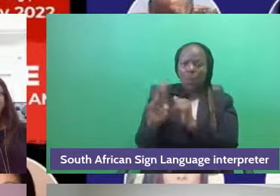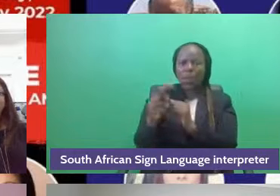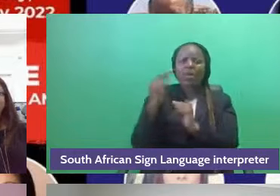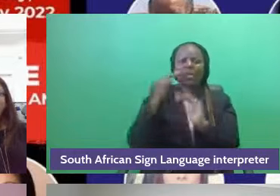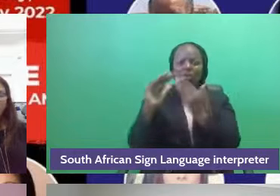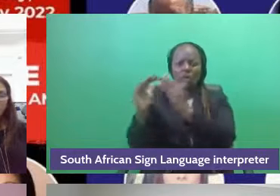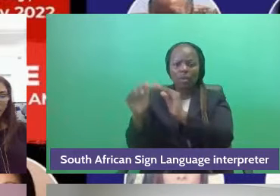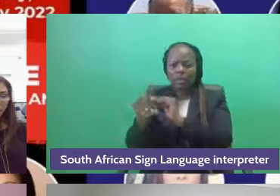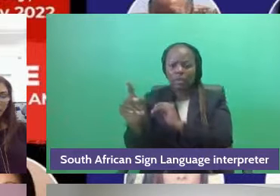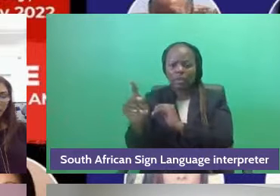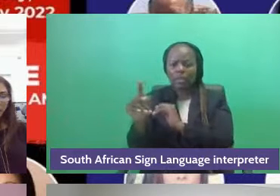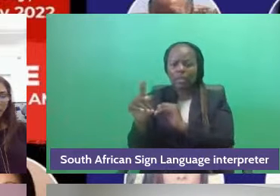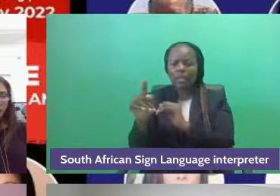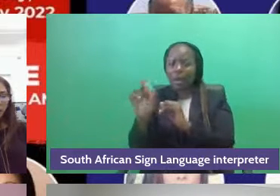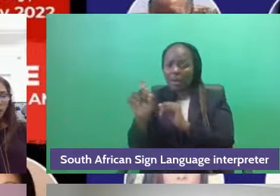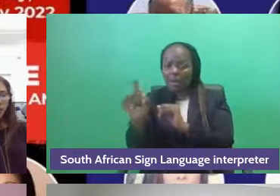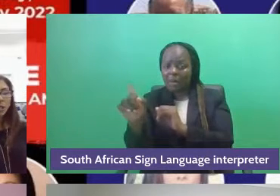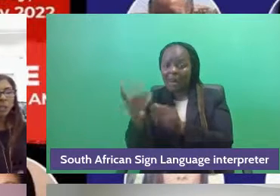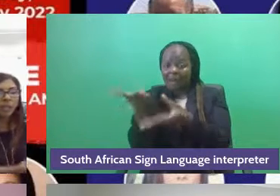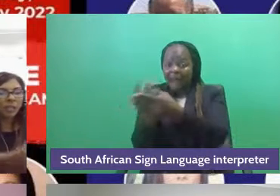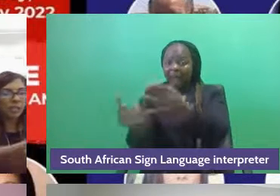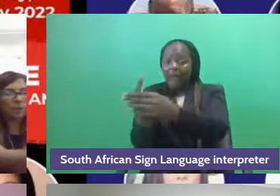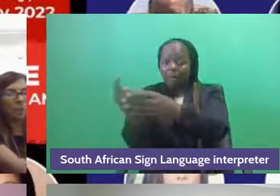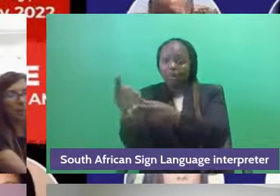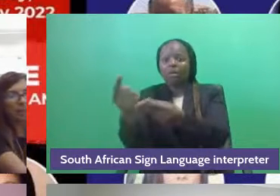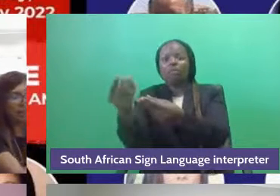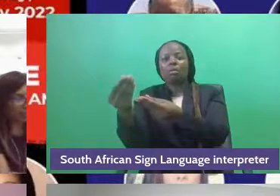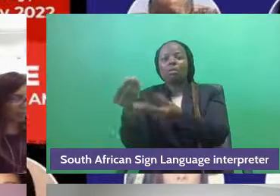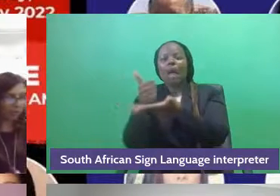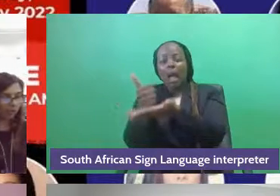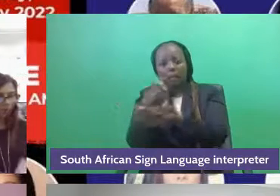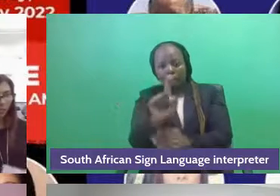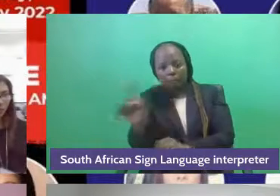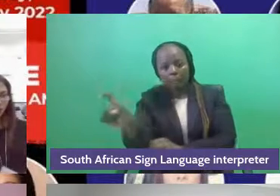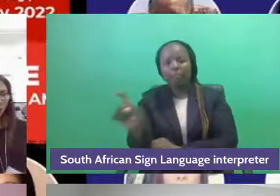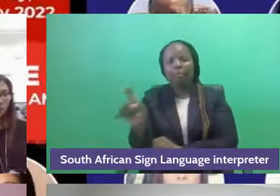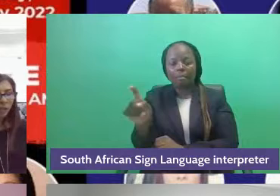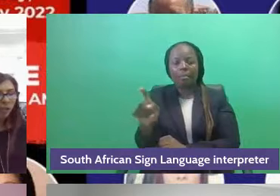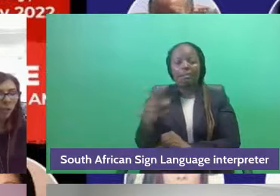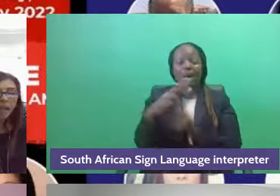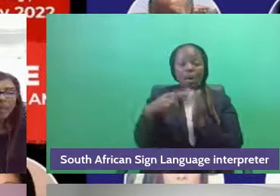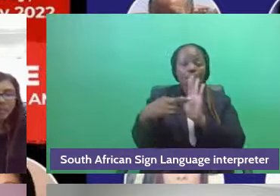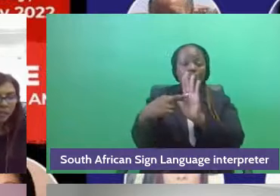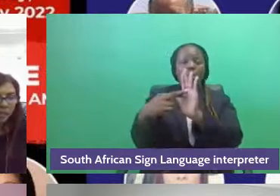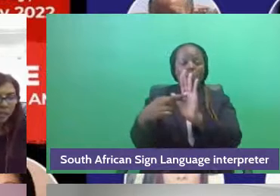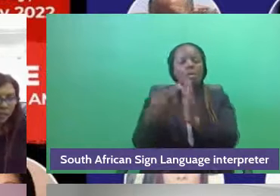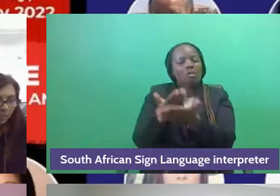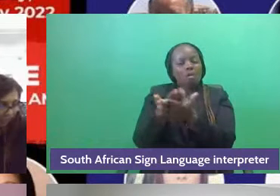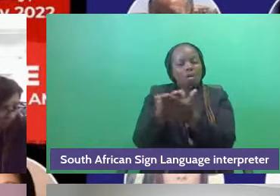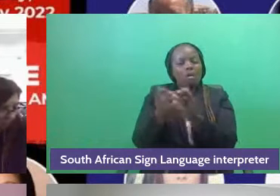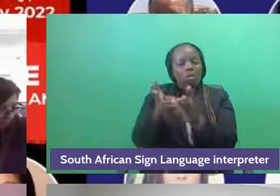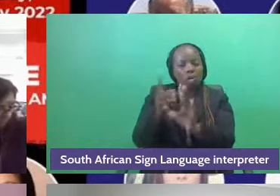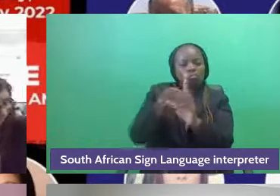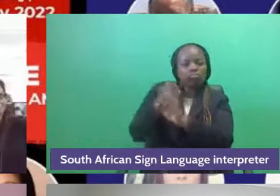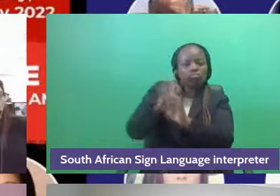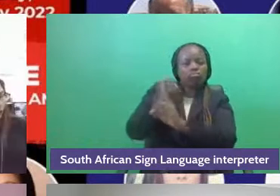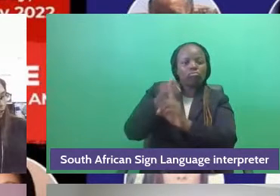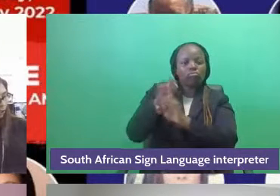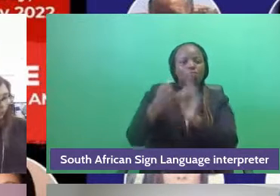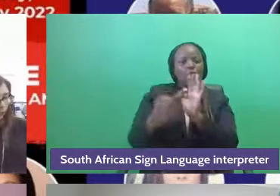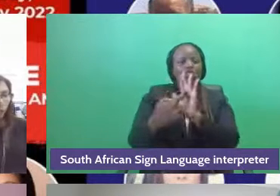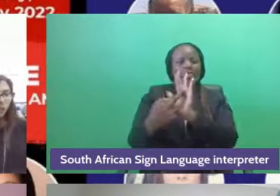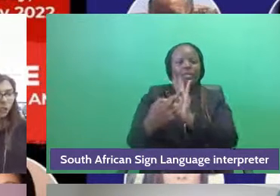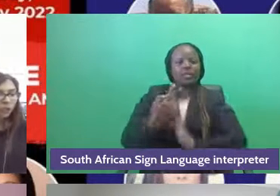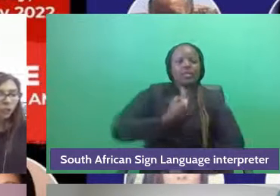and refer the relevant cases. So this way, again, they're playing an active role in their own advocacy and